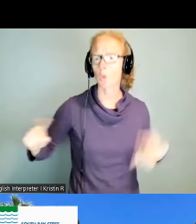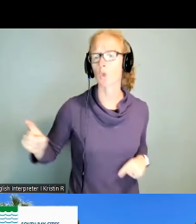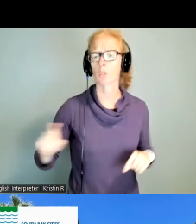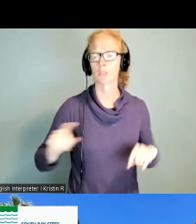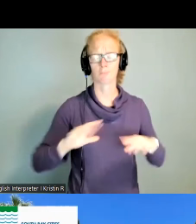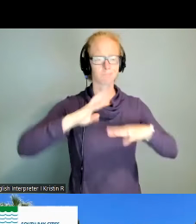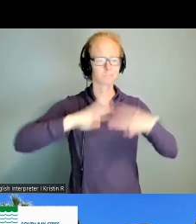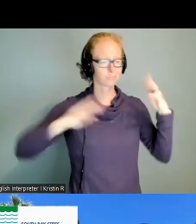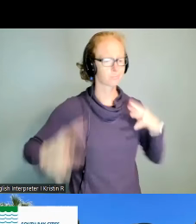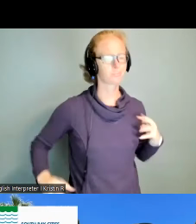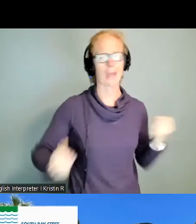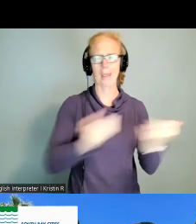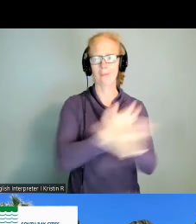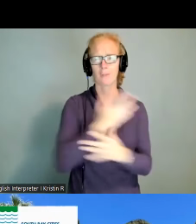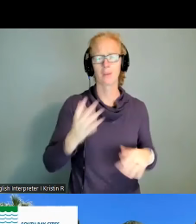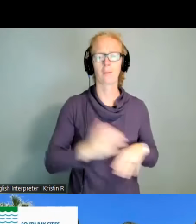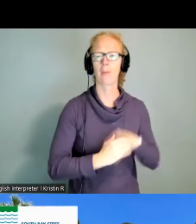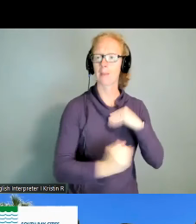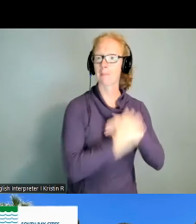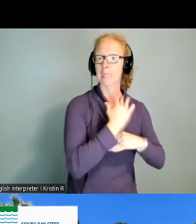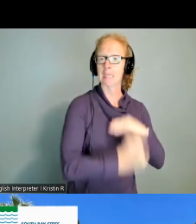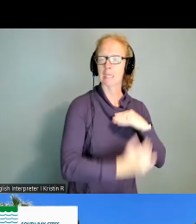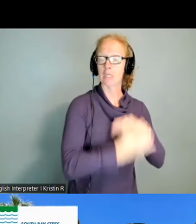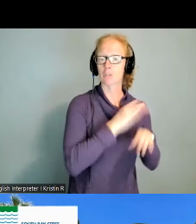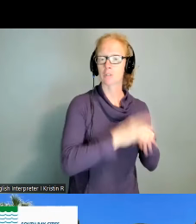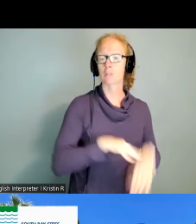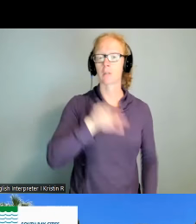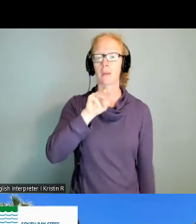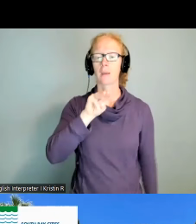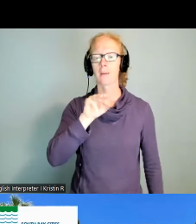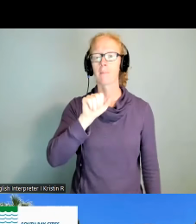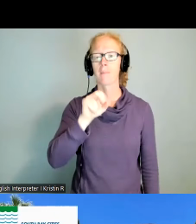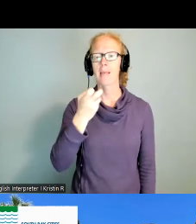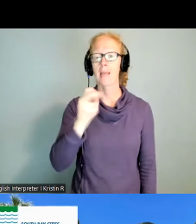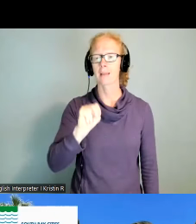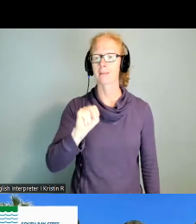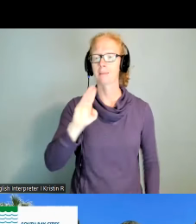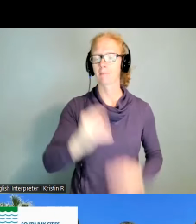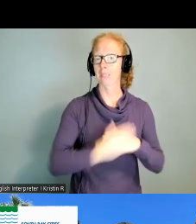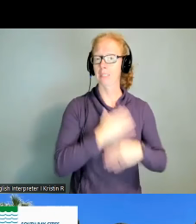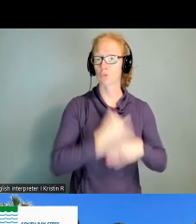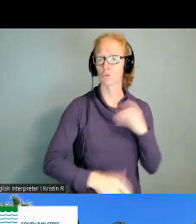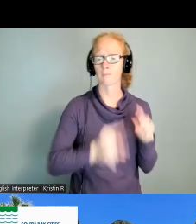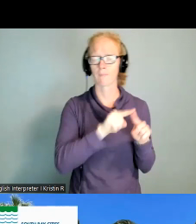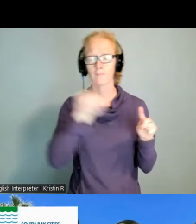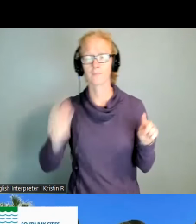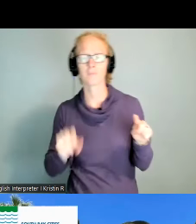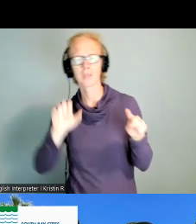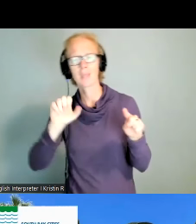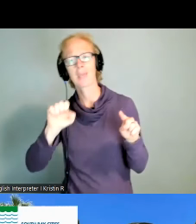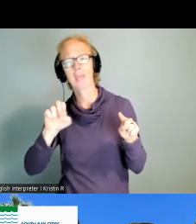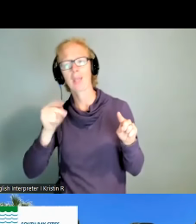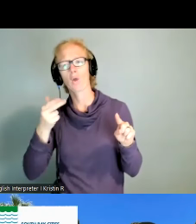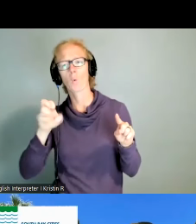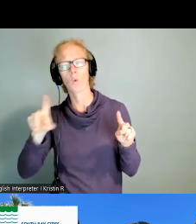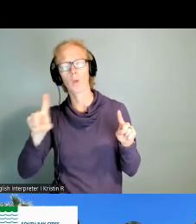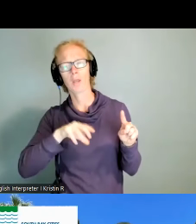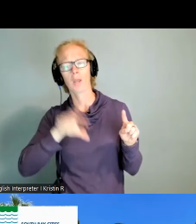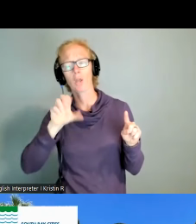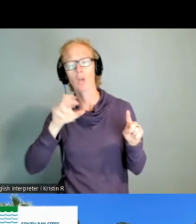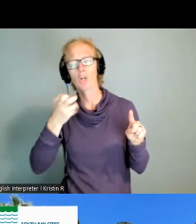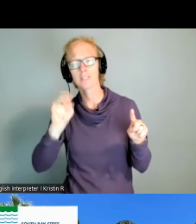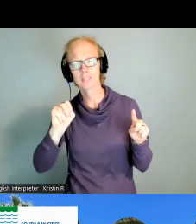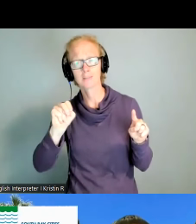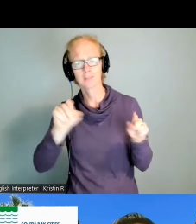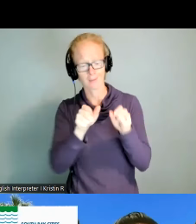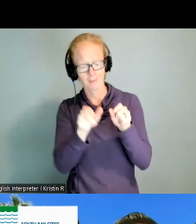for example, we have beach and coastal cities like Manhattan Beach, inland cities like Inglewood and Carson, peninsula